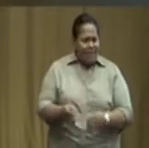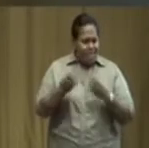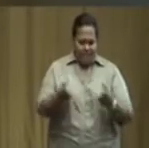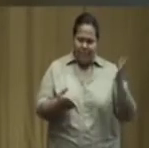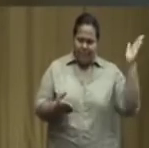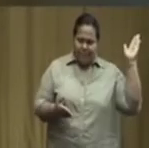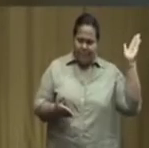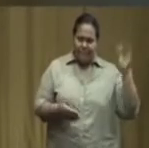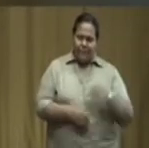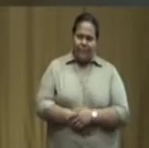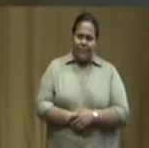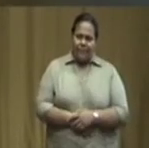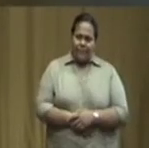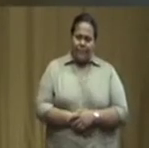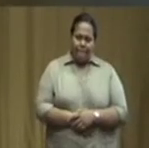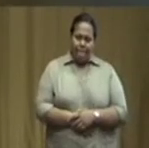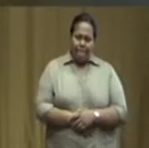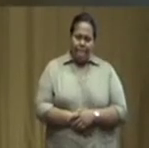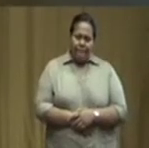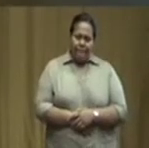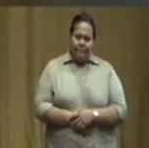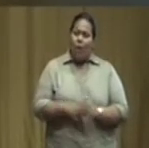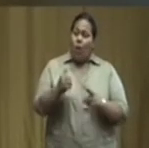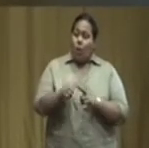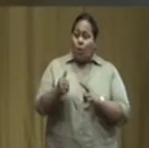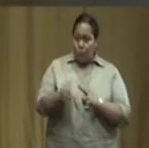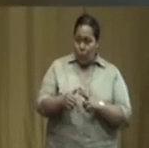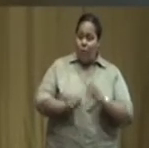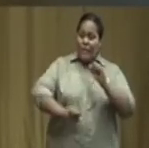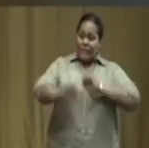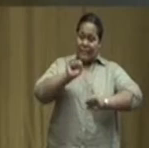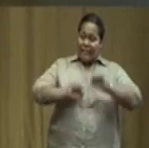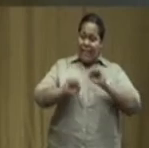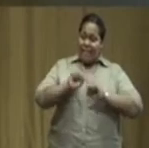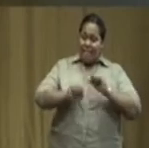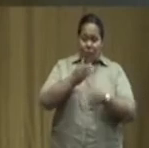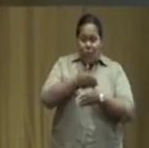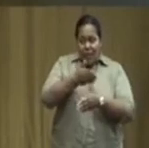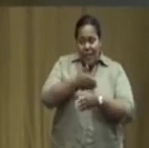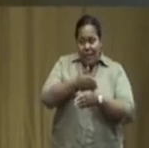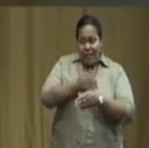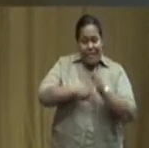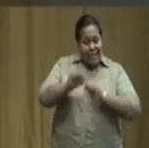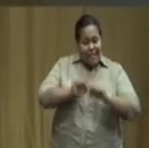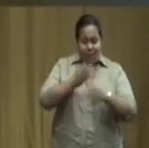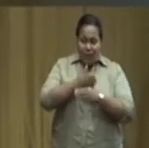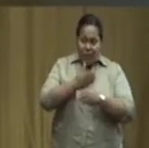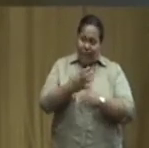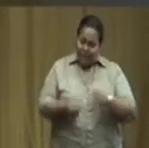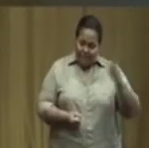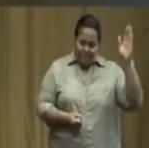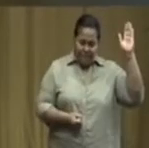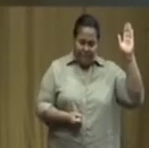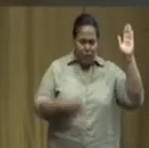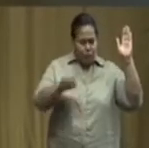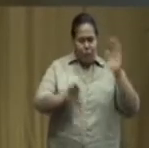teaching. There's also a lot of early scientific or pseudoscientific work on the Pacific also. So I can see that these would be